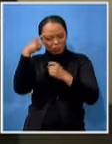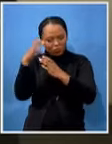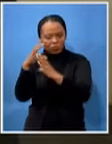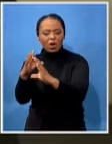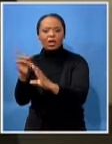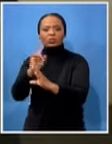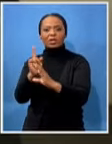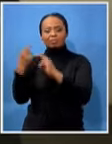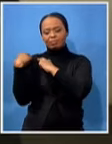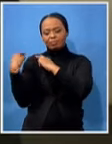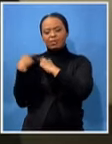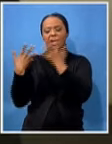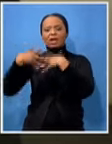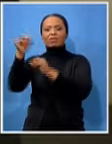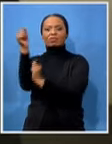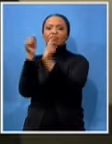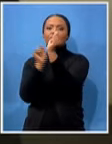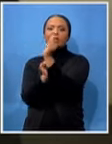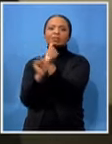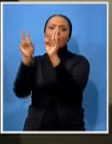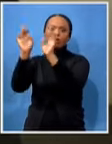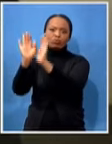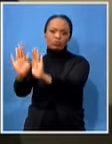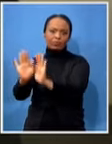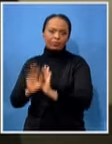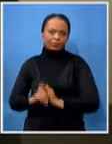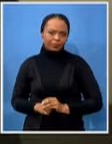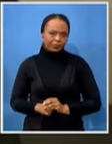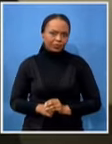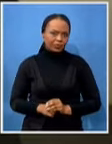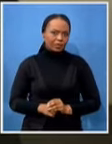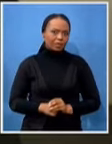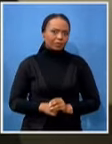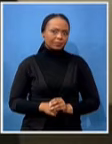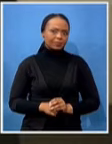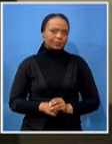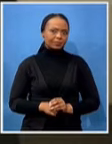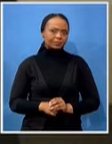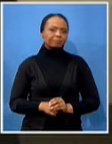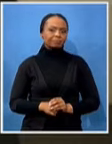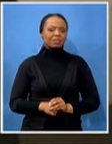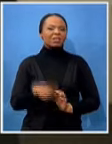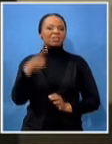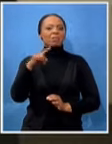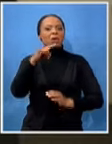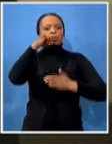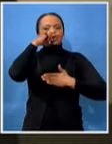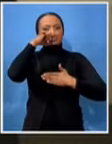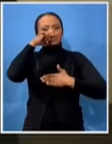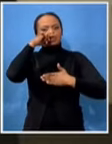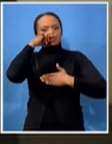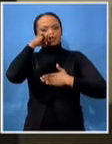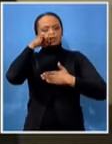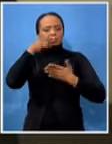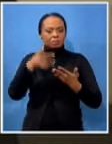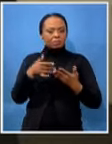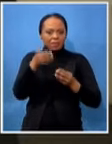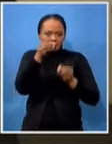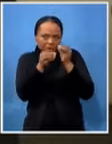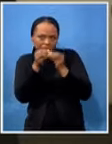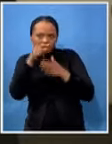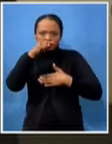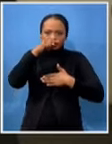thing on the Saturday with oxygen fittings. That group will always come in just to unblock certain